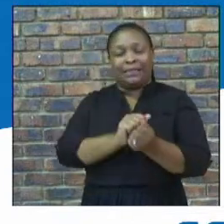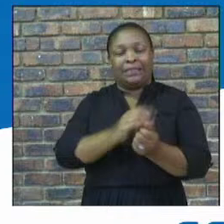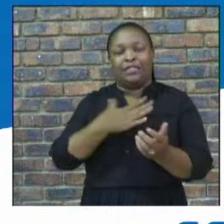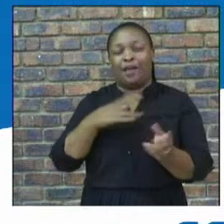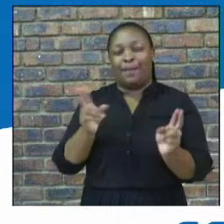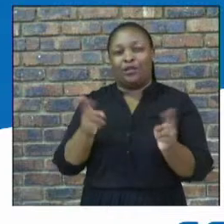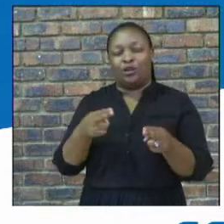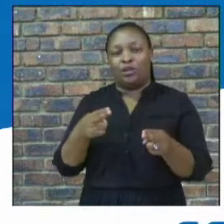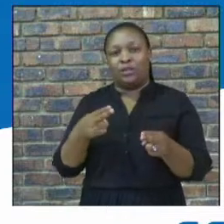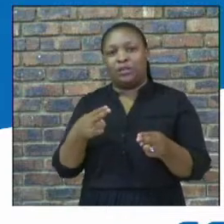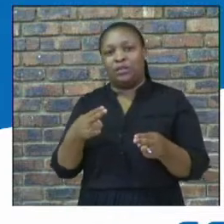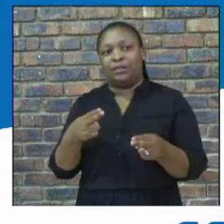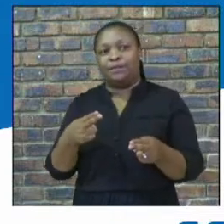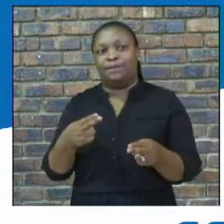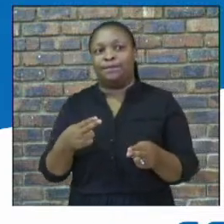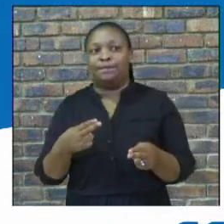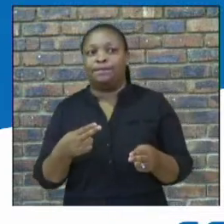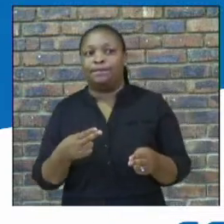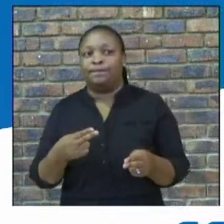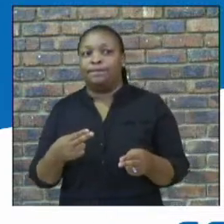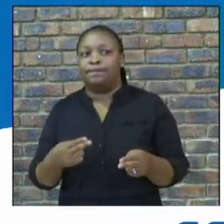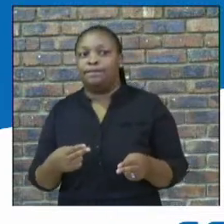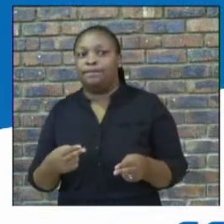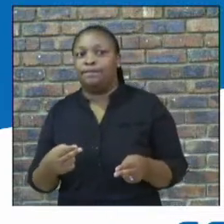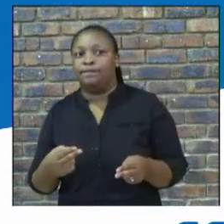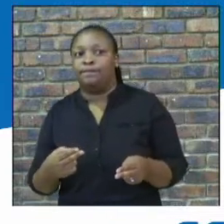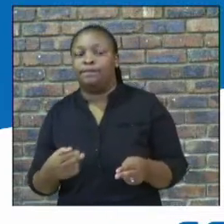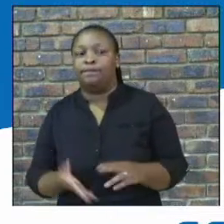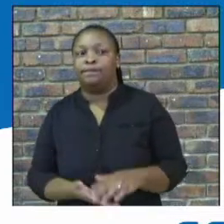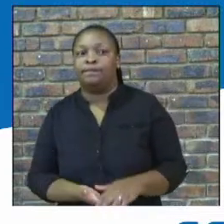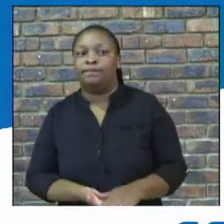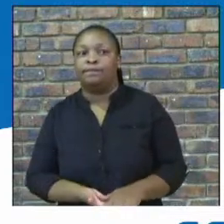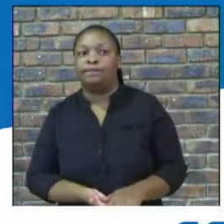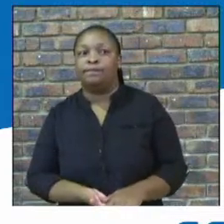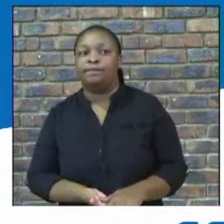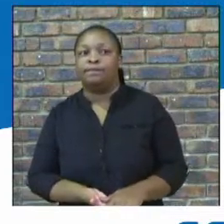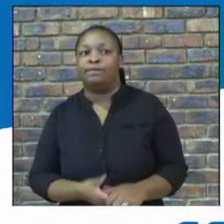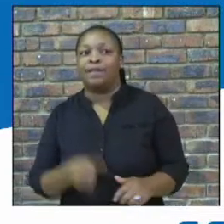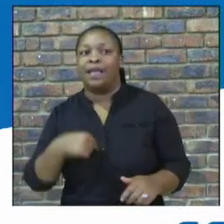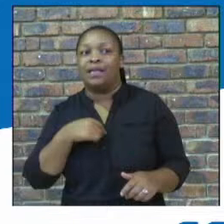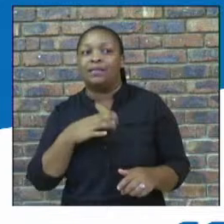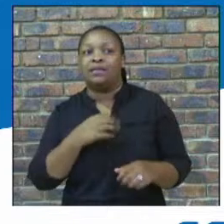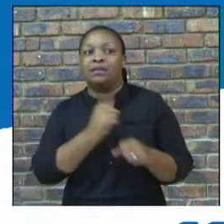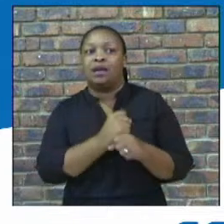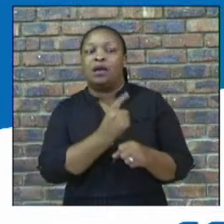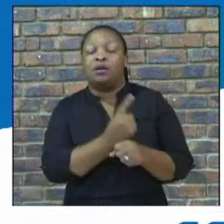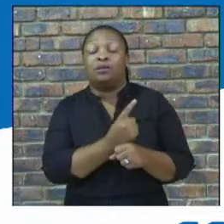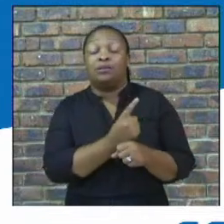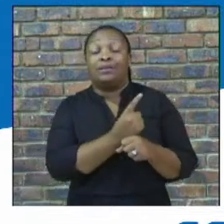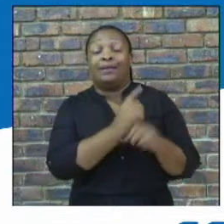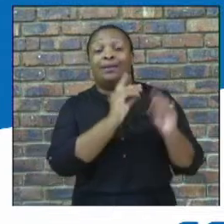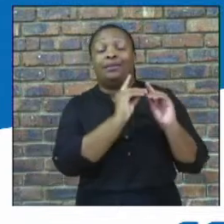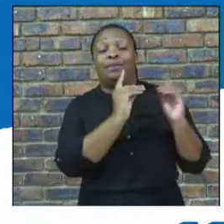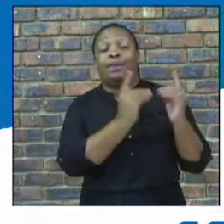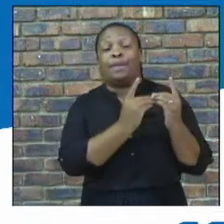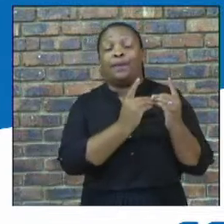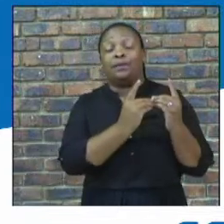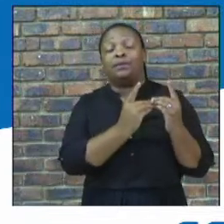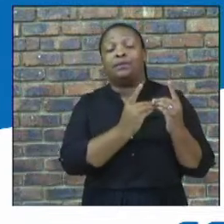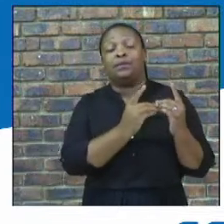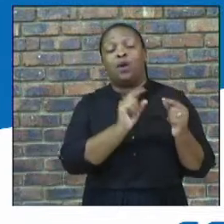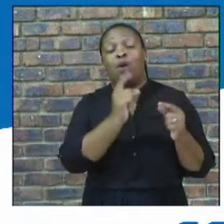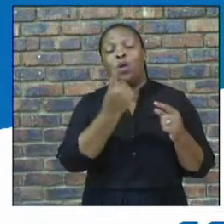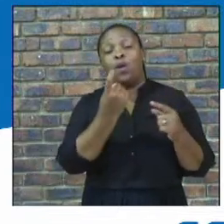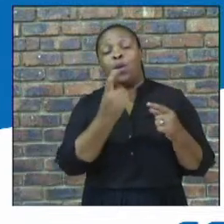There's just few things that we are noting from this as a Gauteng provincial government. One is